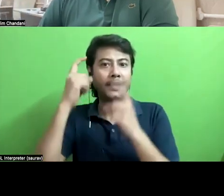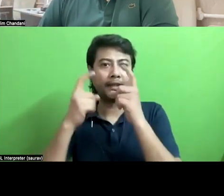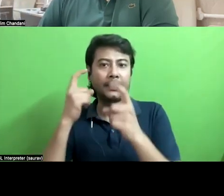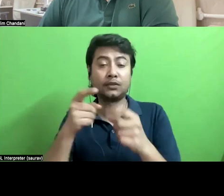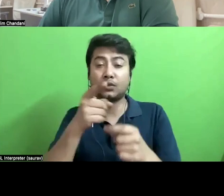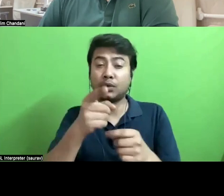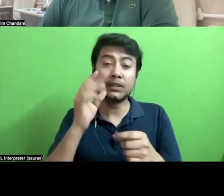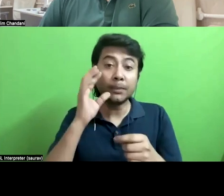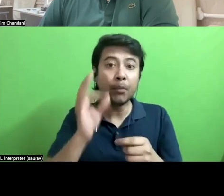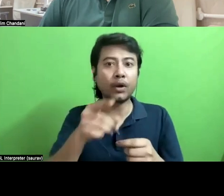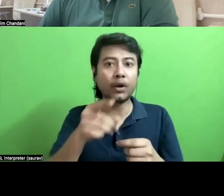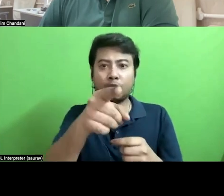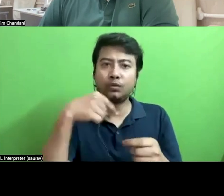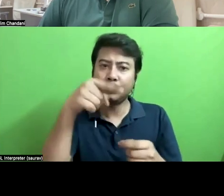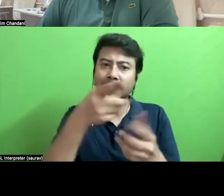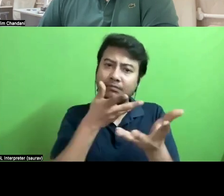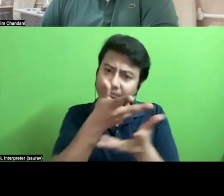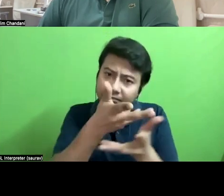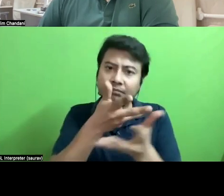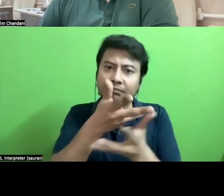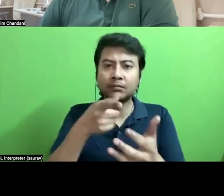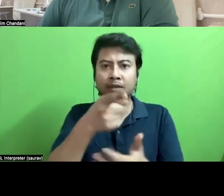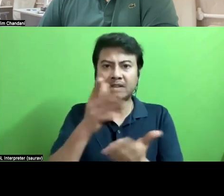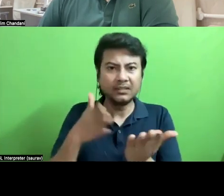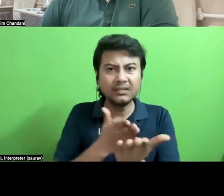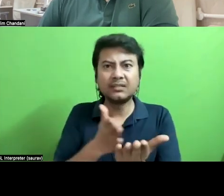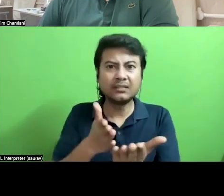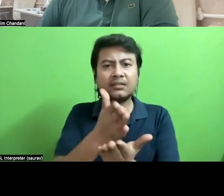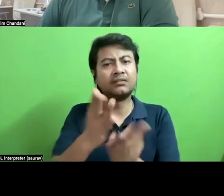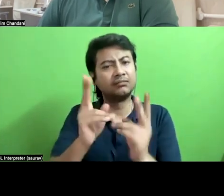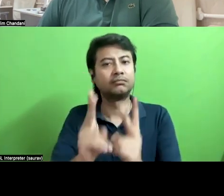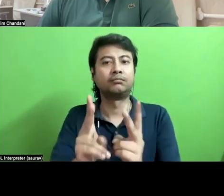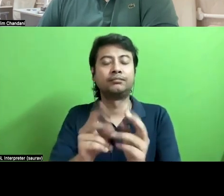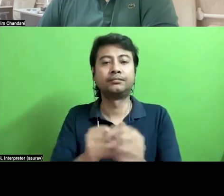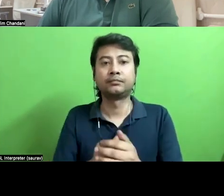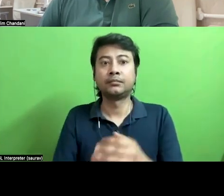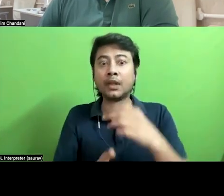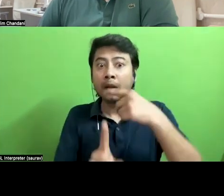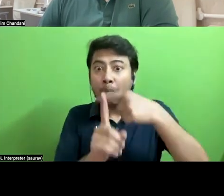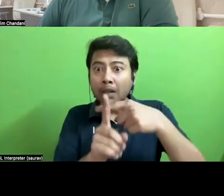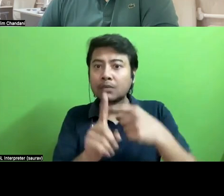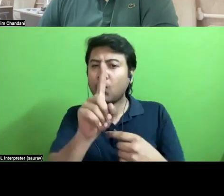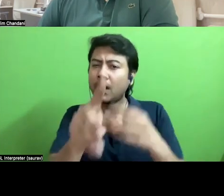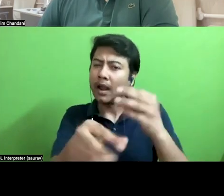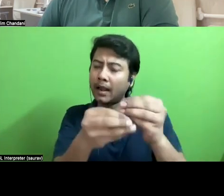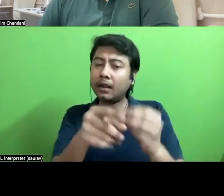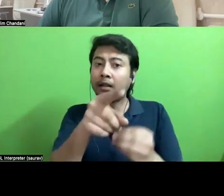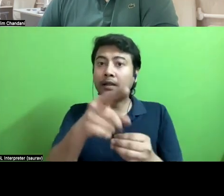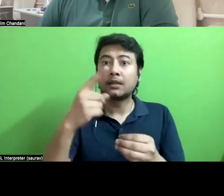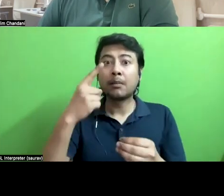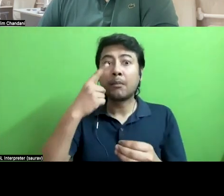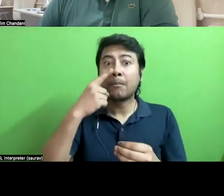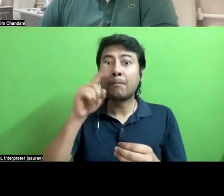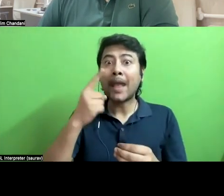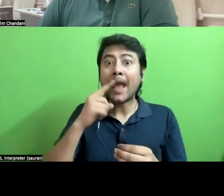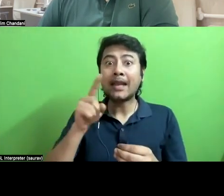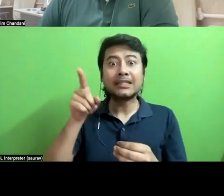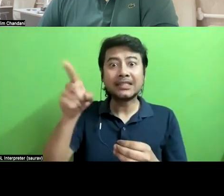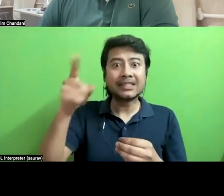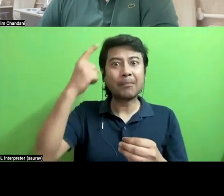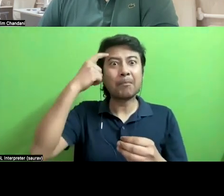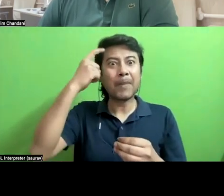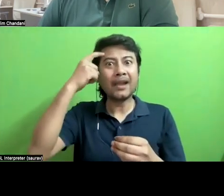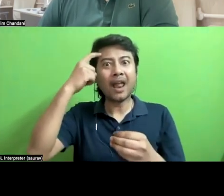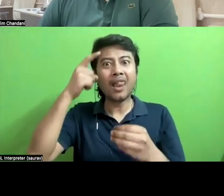we'll continue that journey. And I think I want to say one thing, Aleem, this wrong mental model that your parents had, it's not them. It's nothing to do